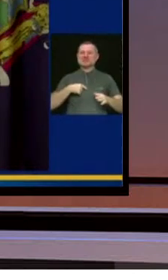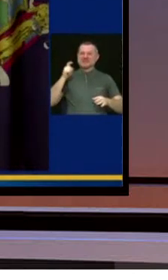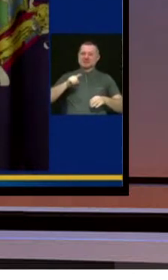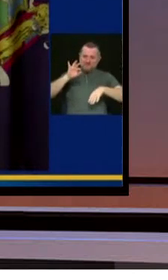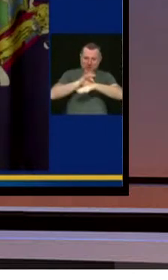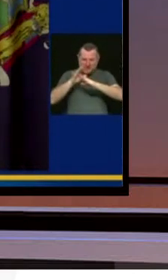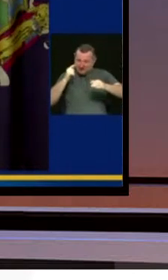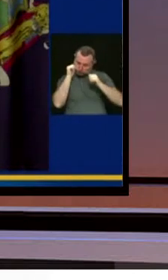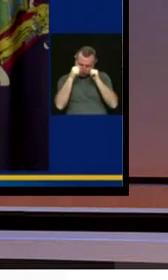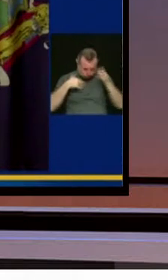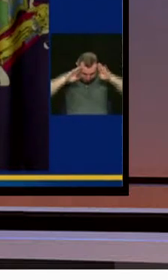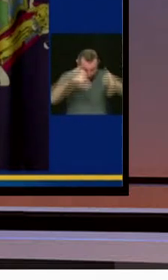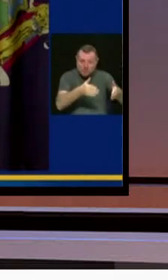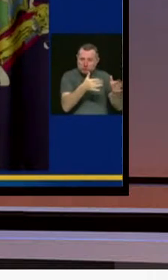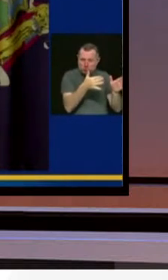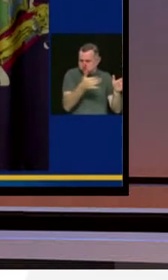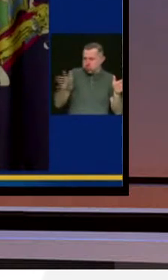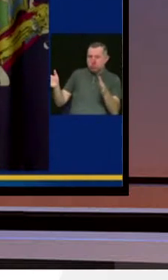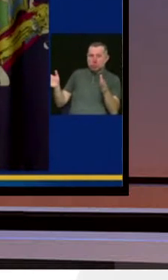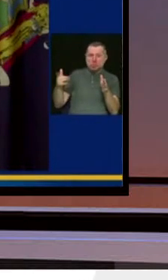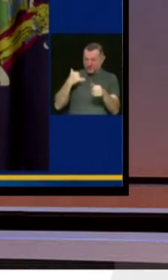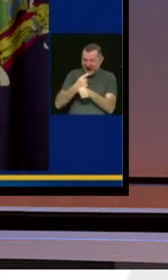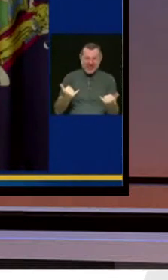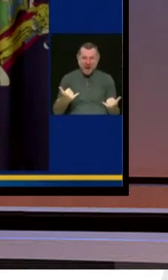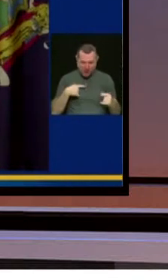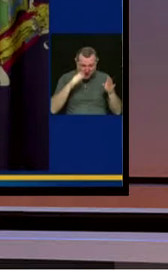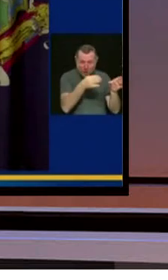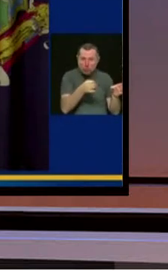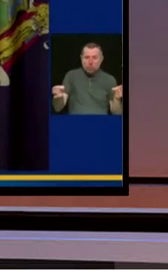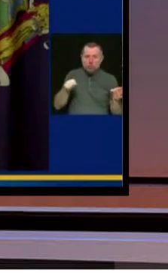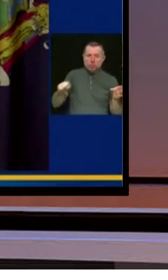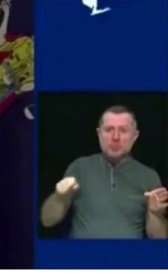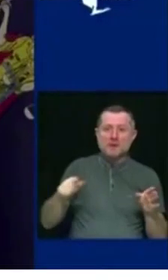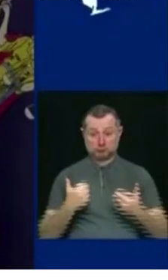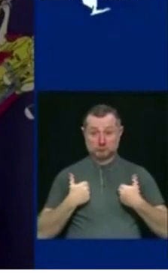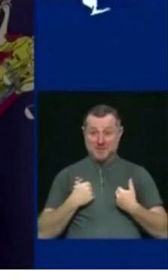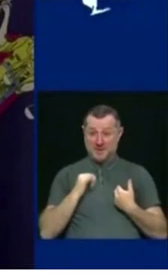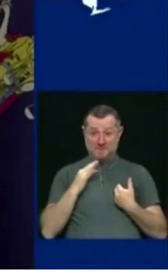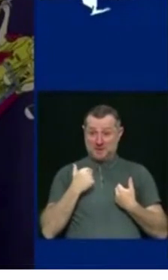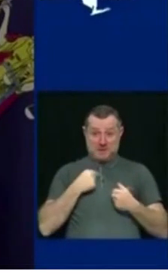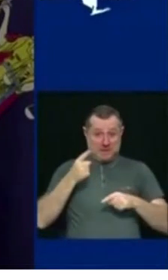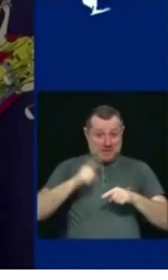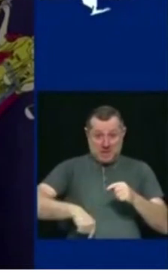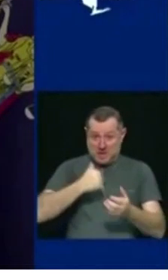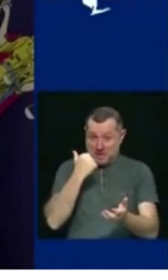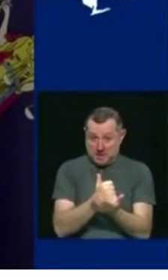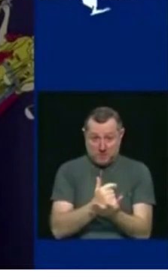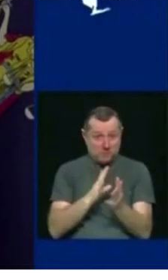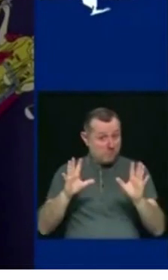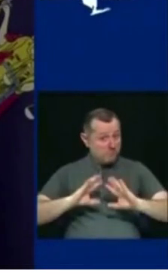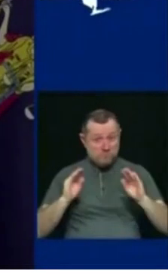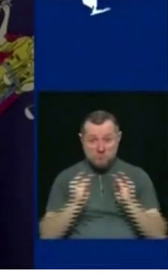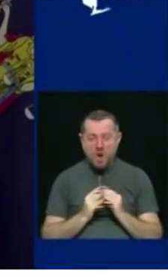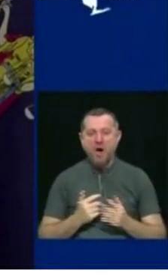the fourth most populous U.S. state. The matter took 5 months to investigate. And I think that given the